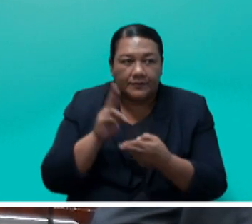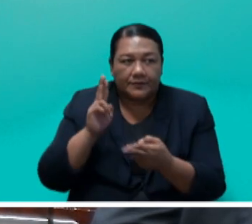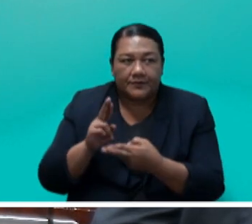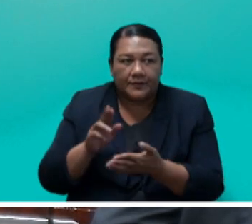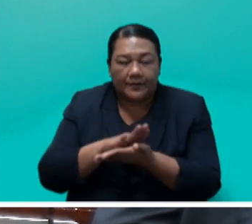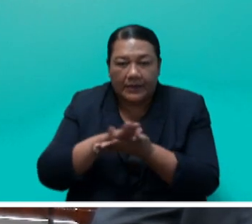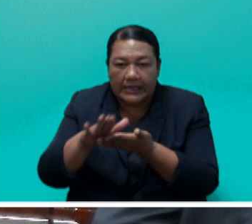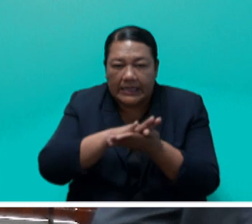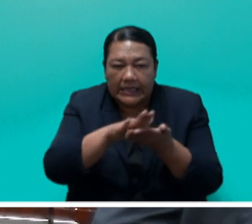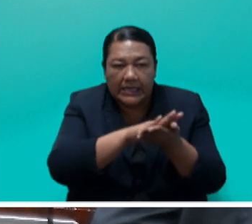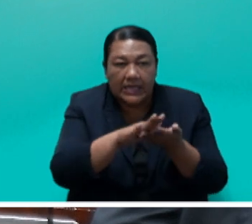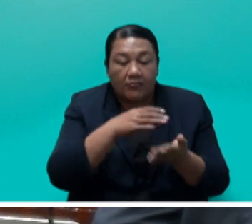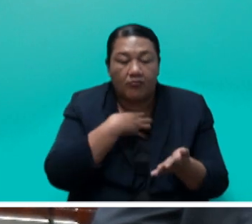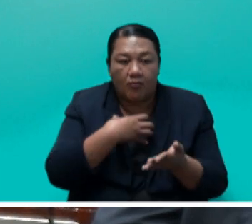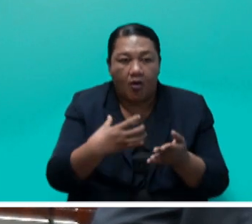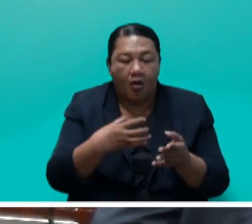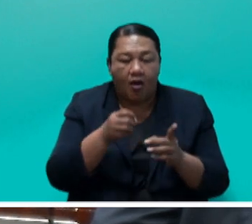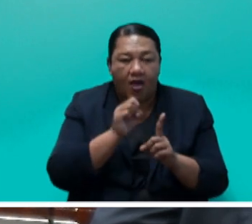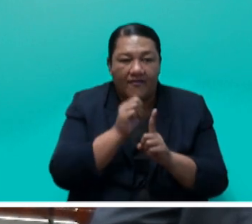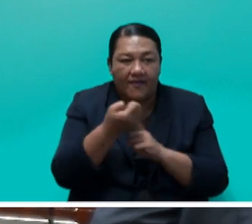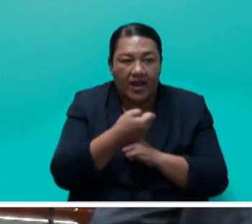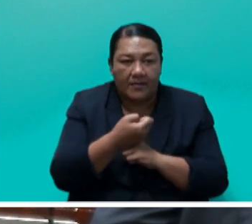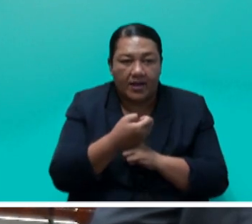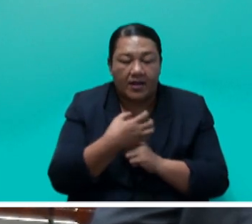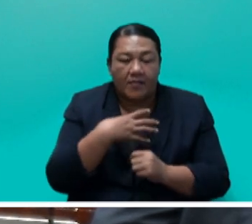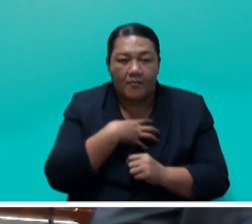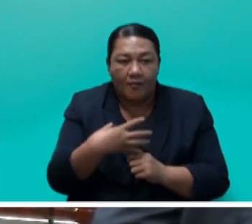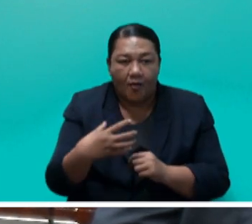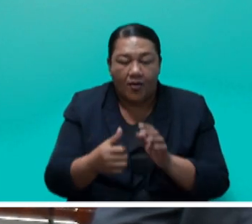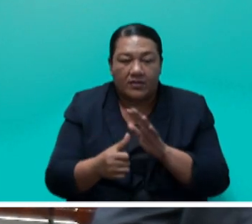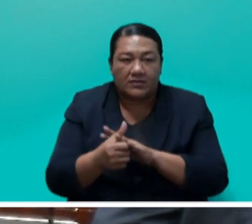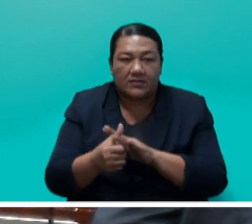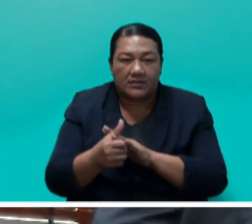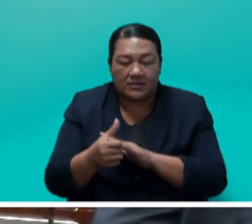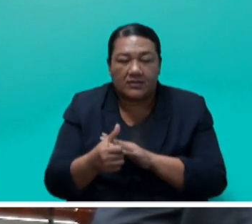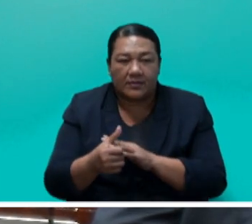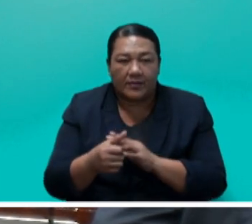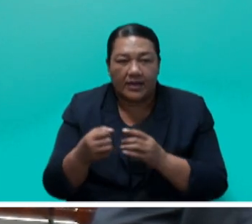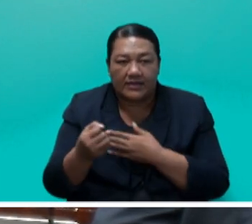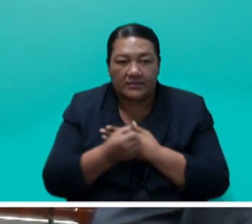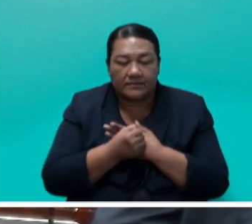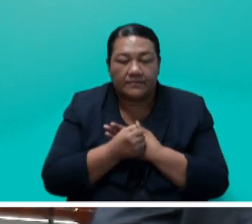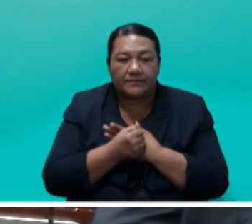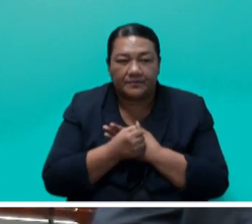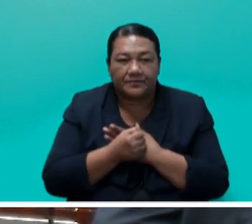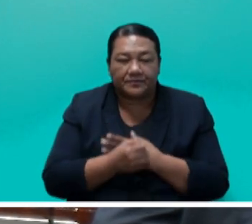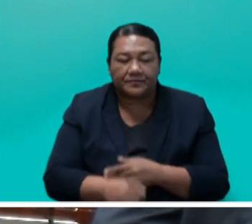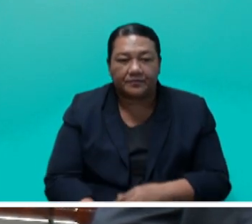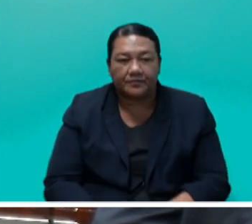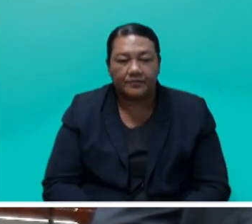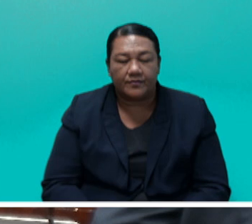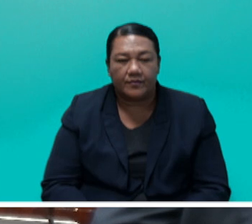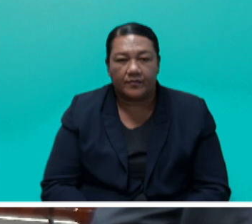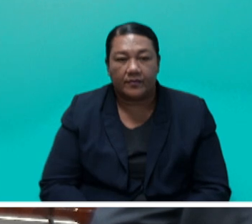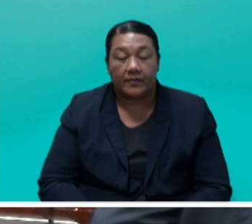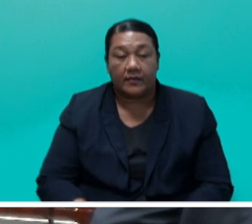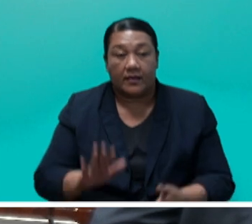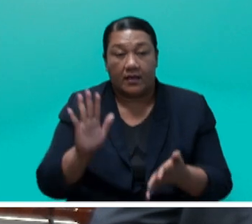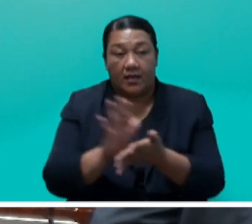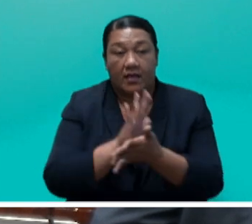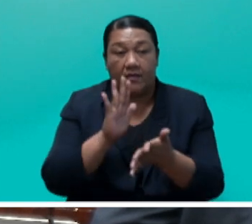more environmentally friendly fuels to minimize the environmental impact of shipping. I am happy to say that there